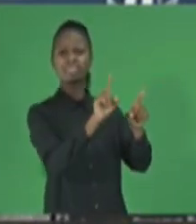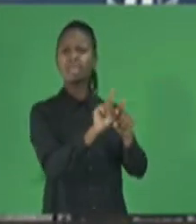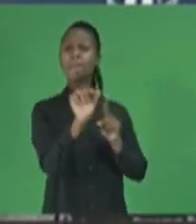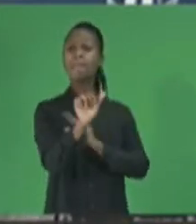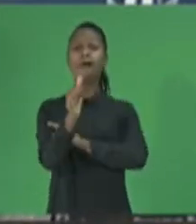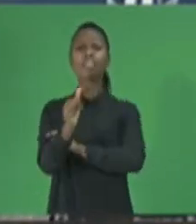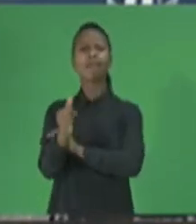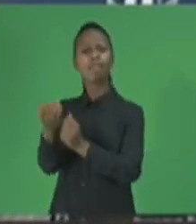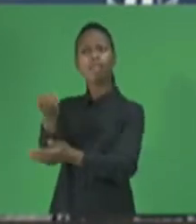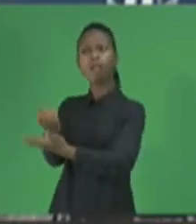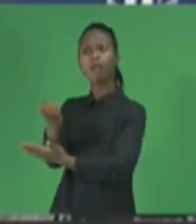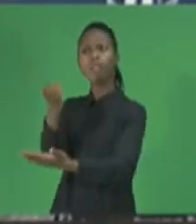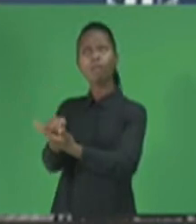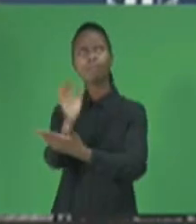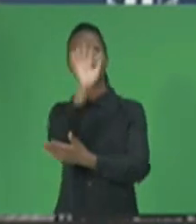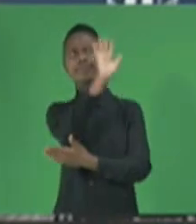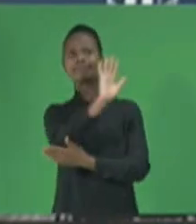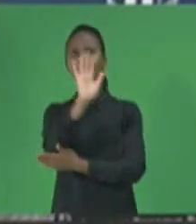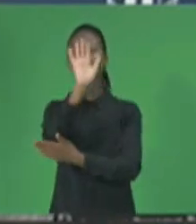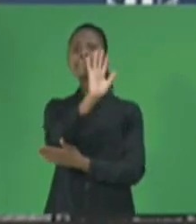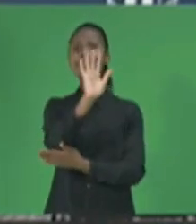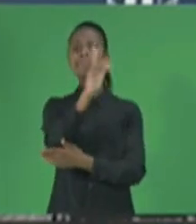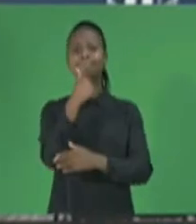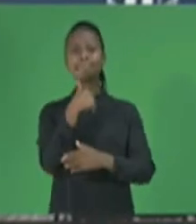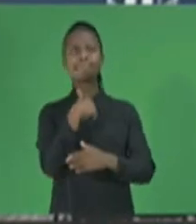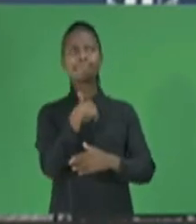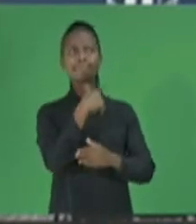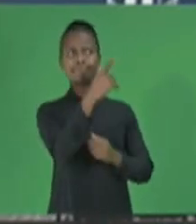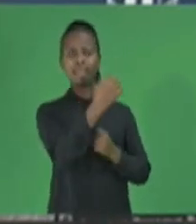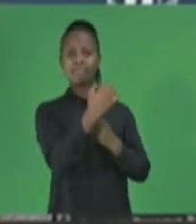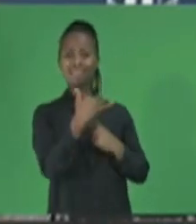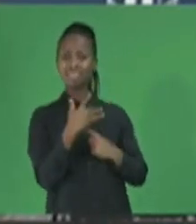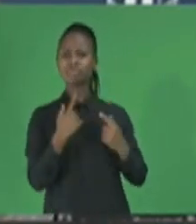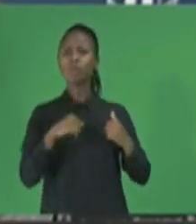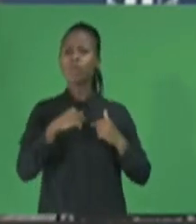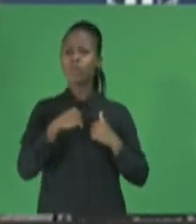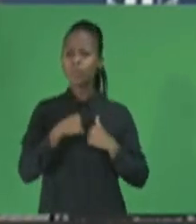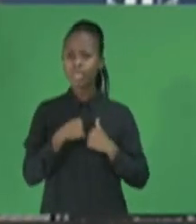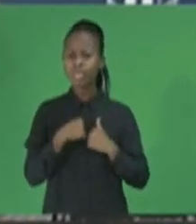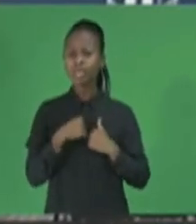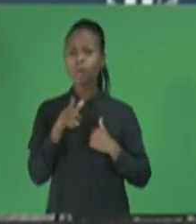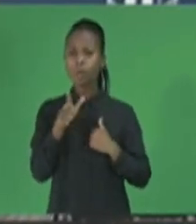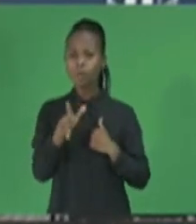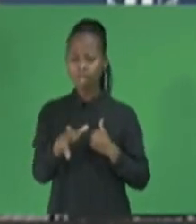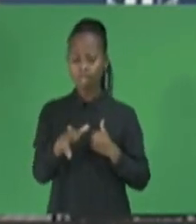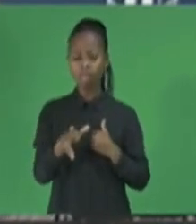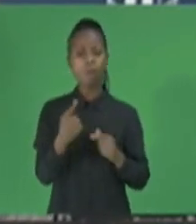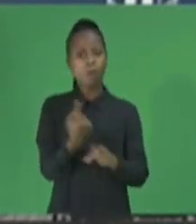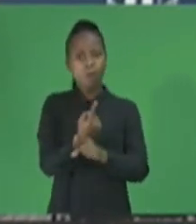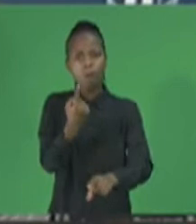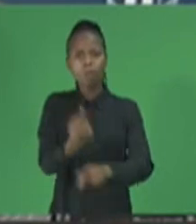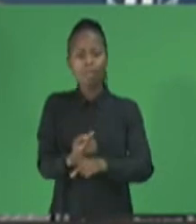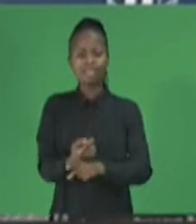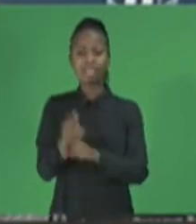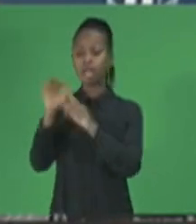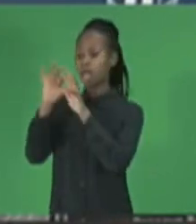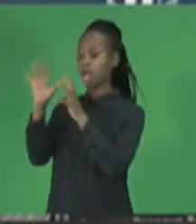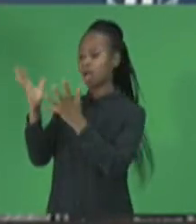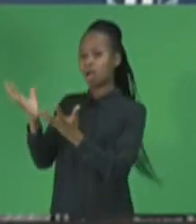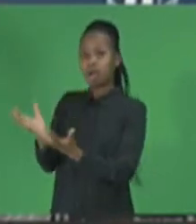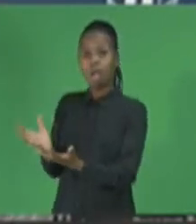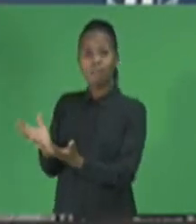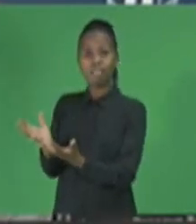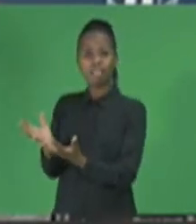will be a repricing of financial assets and a realignment of global exchange